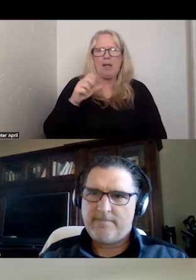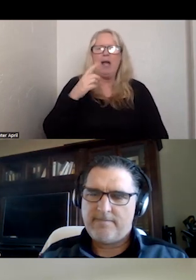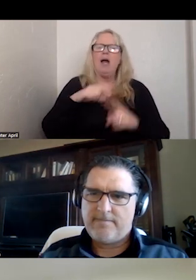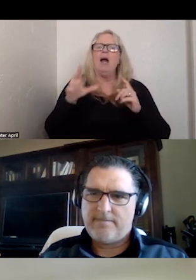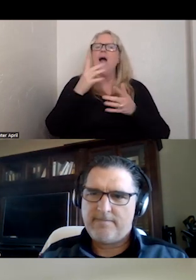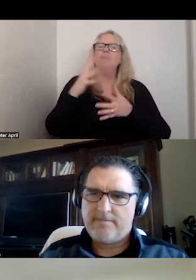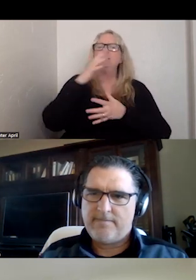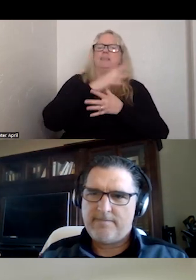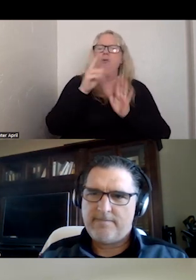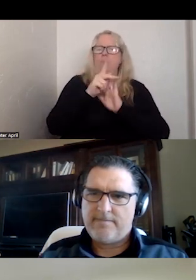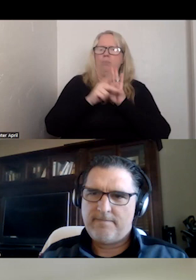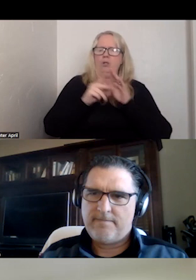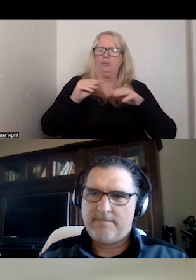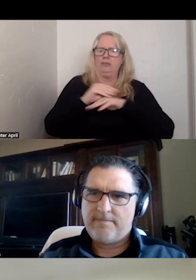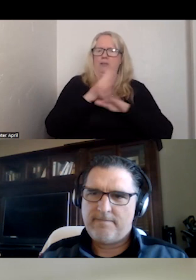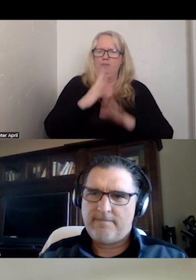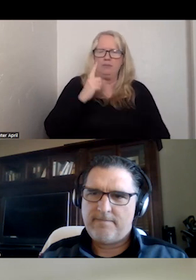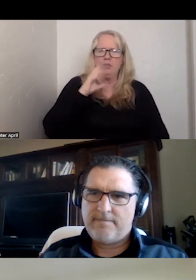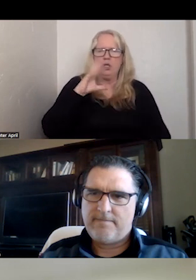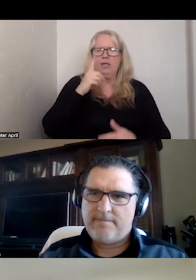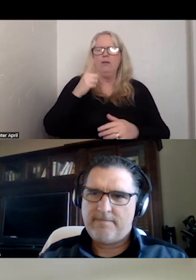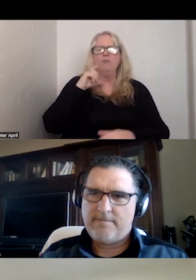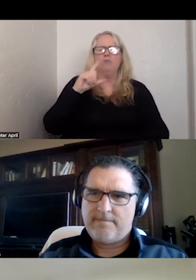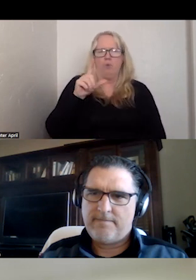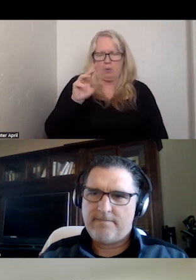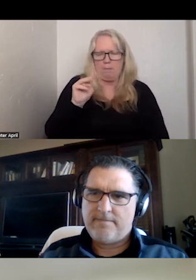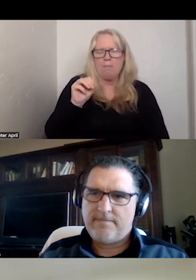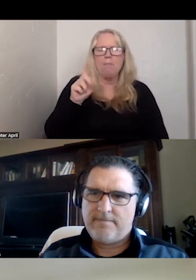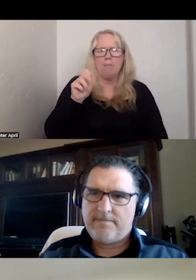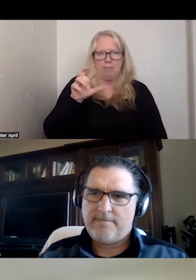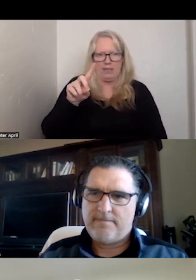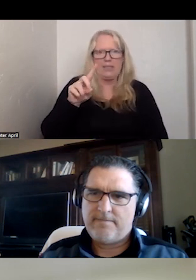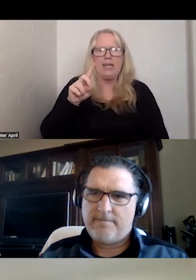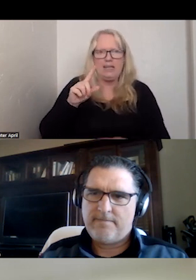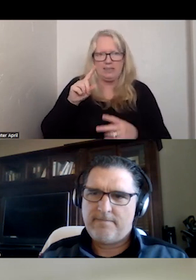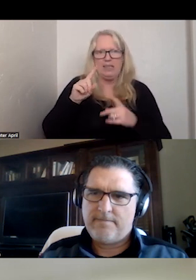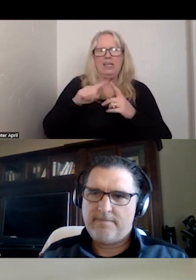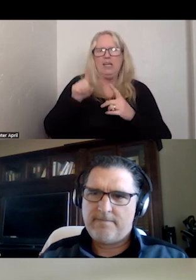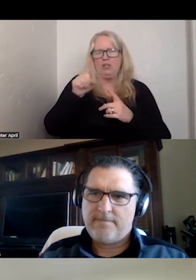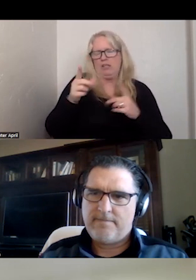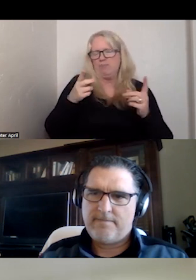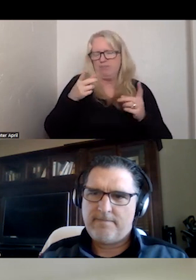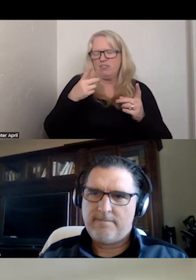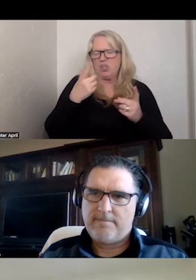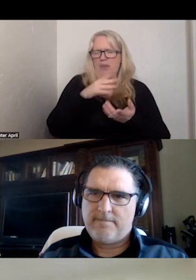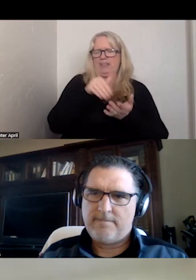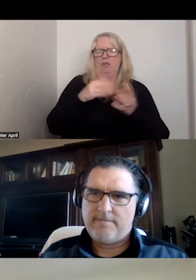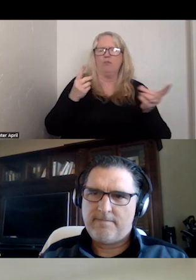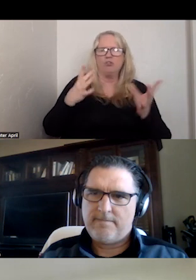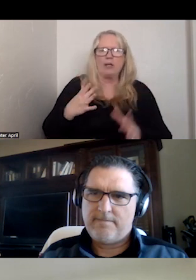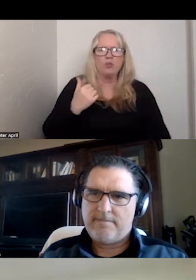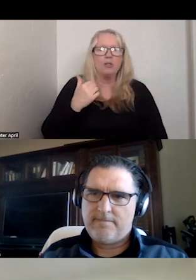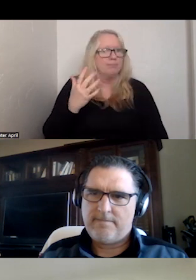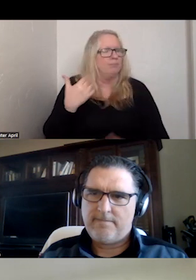policy advisor in the Center for Medicaid and CHIP Services, the Office of the Center Director. And yes, we were